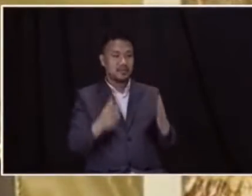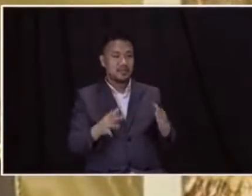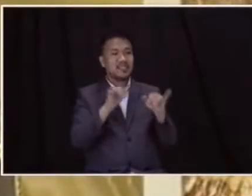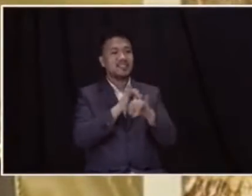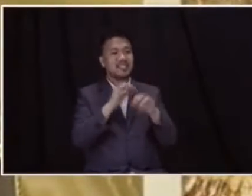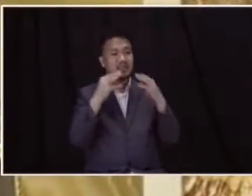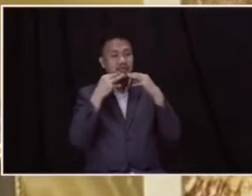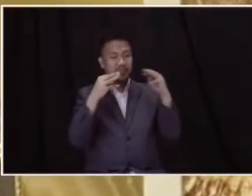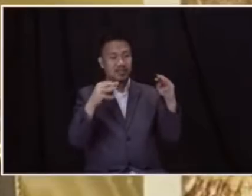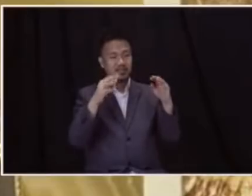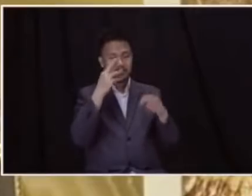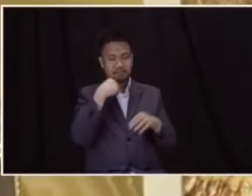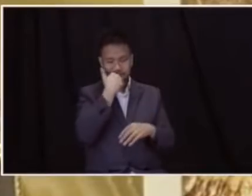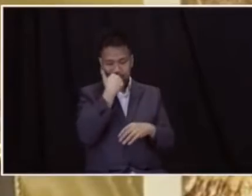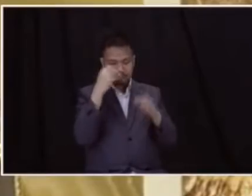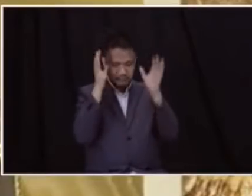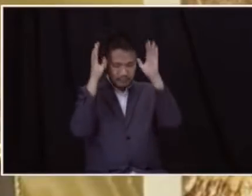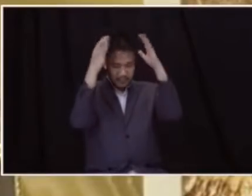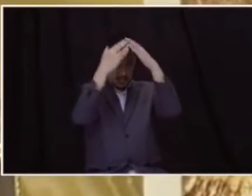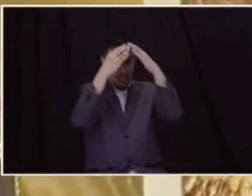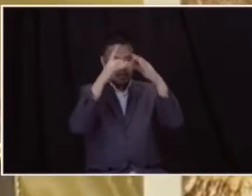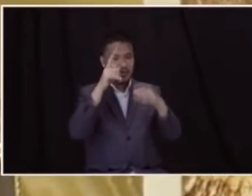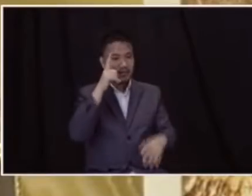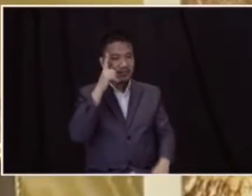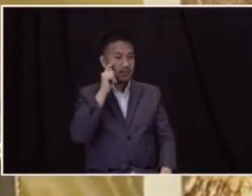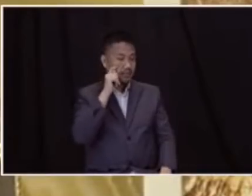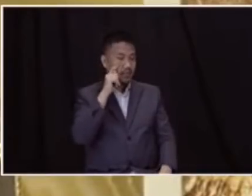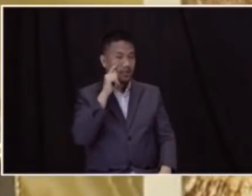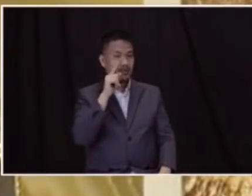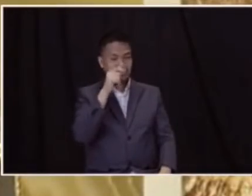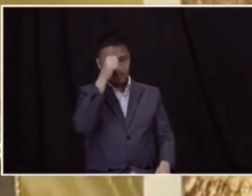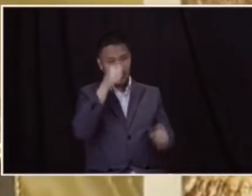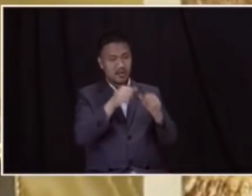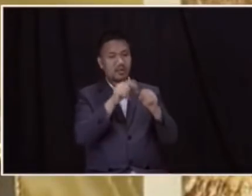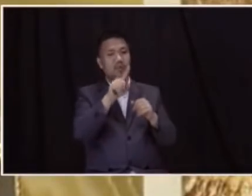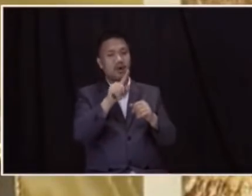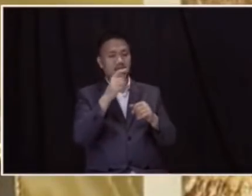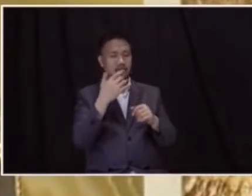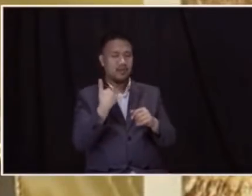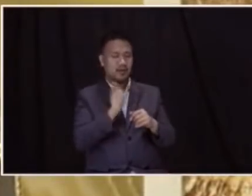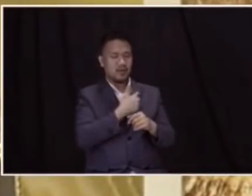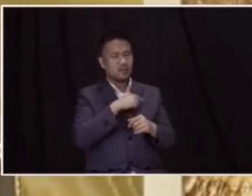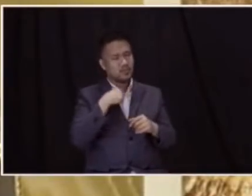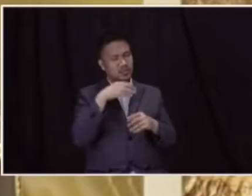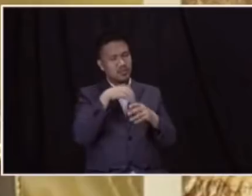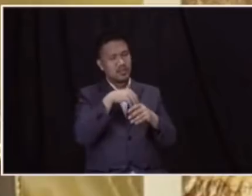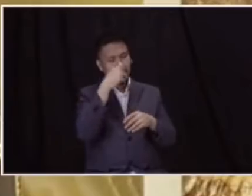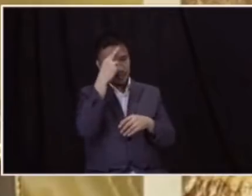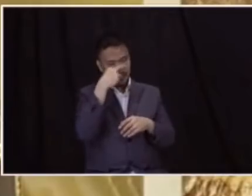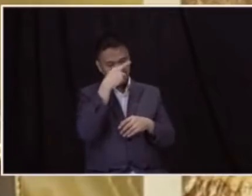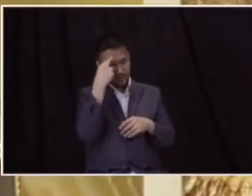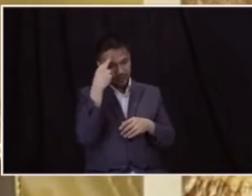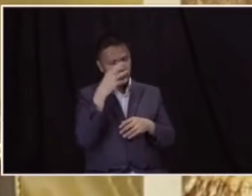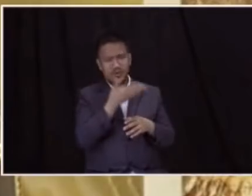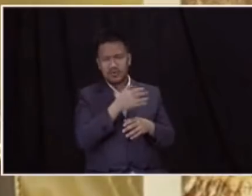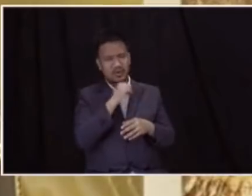Tagle reminded one of our priests in Rome, you are not